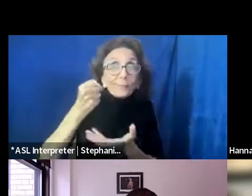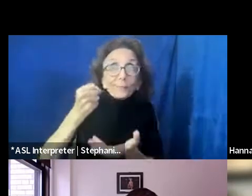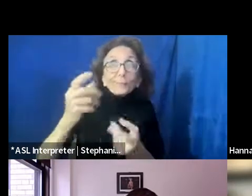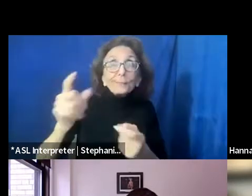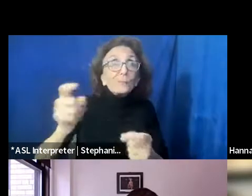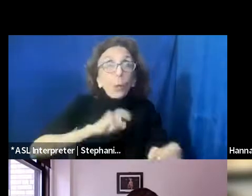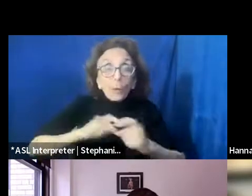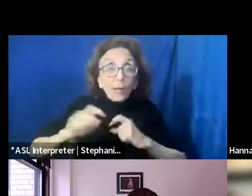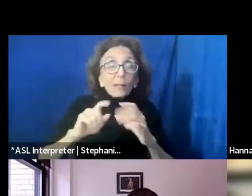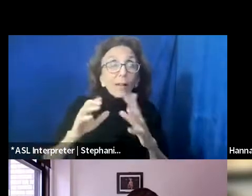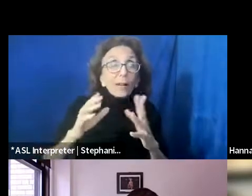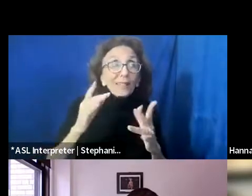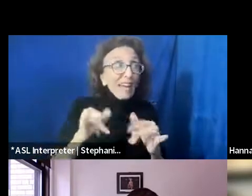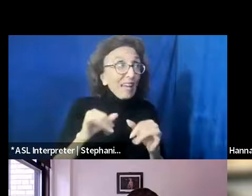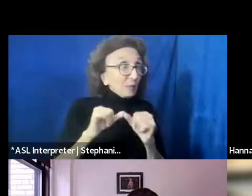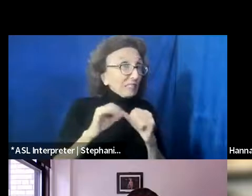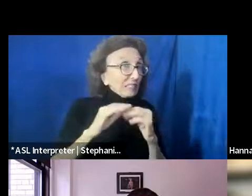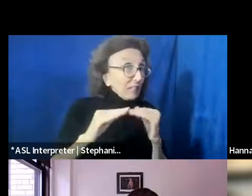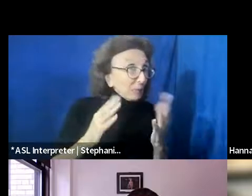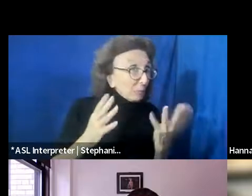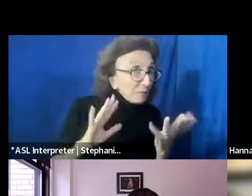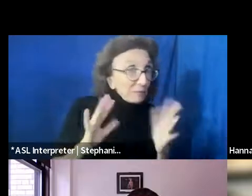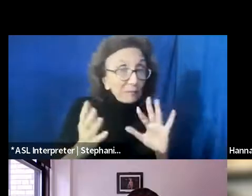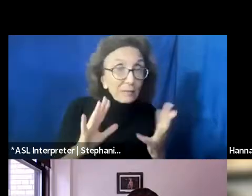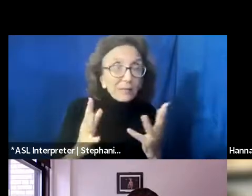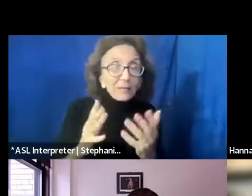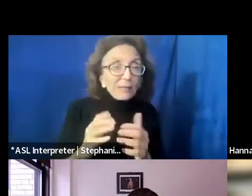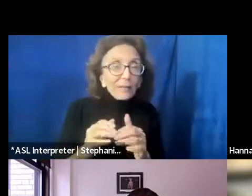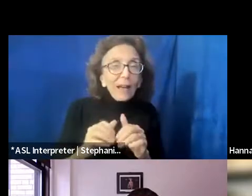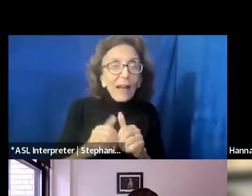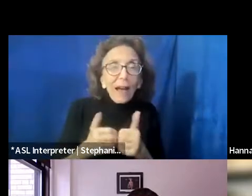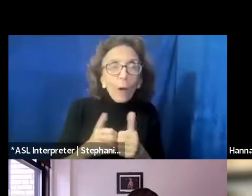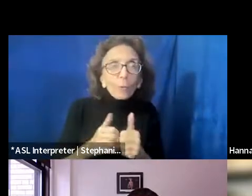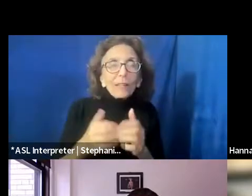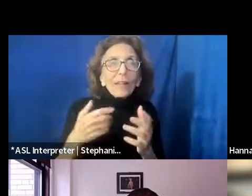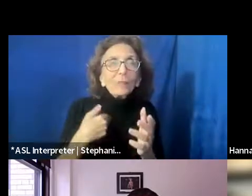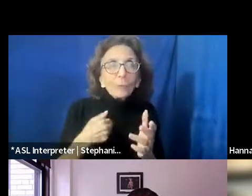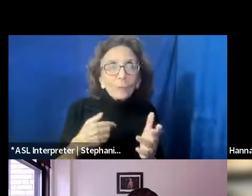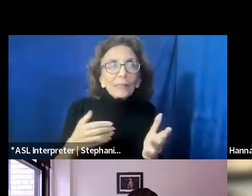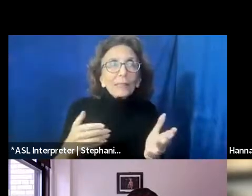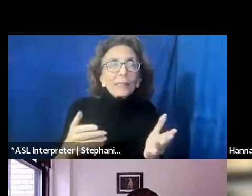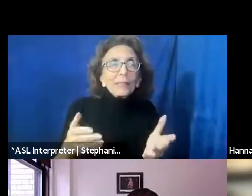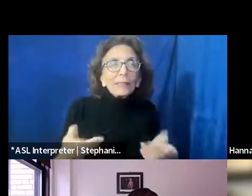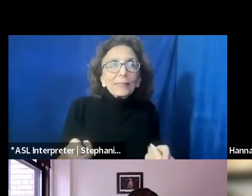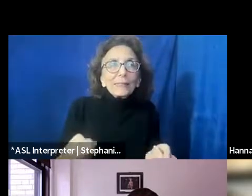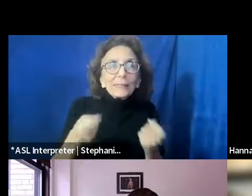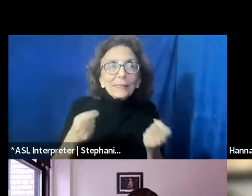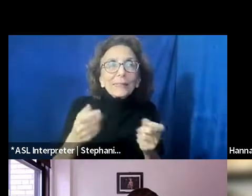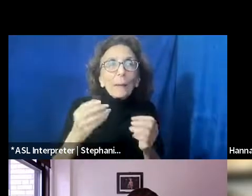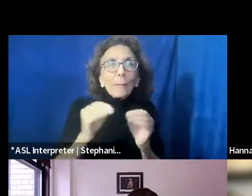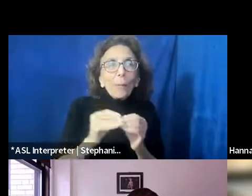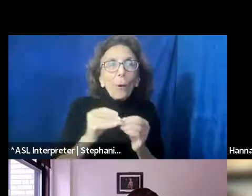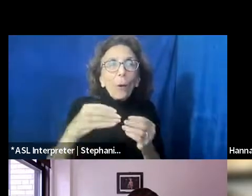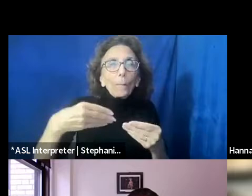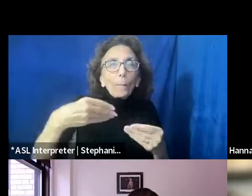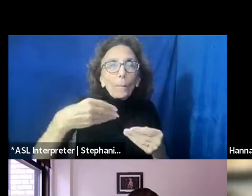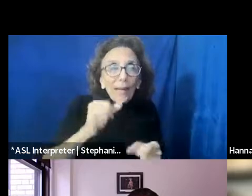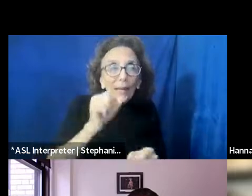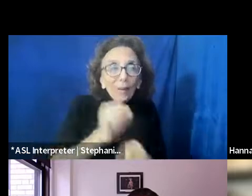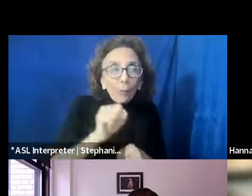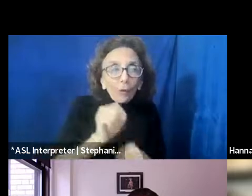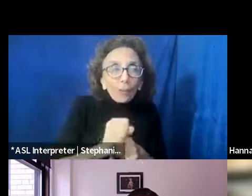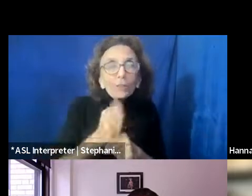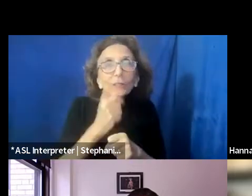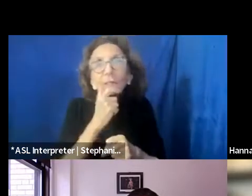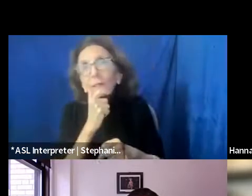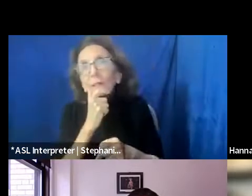that can be sustainable. Is that like, how can we start bringing back like more paid school work? So we're in the middle